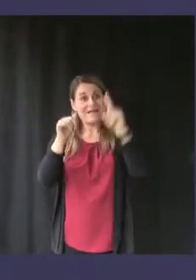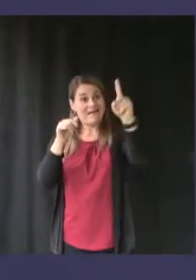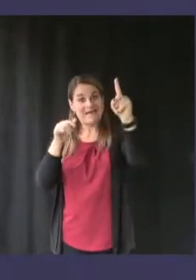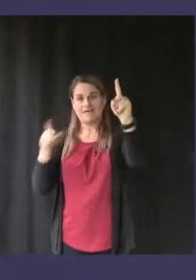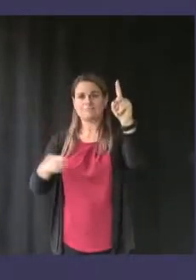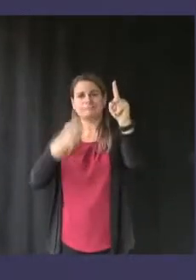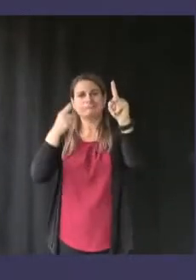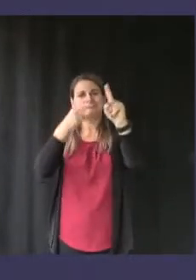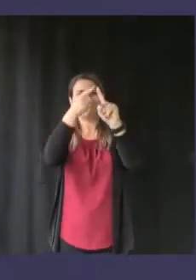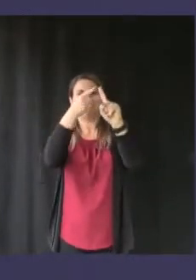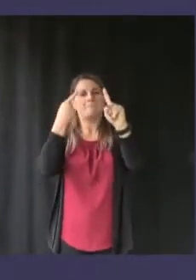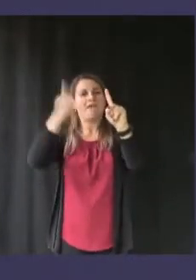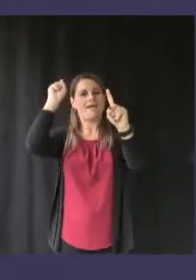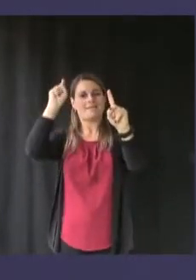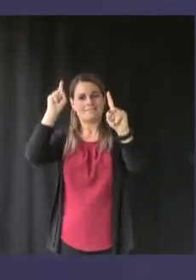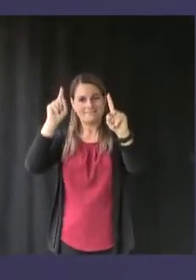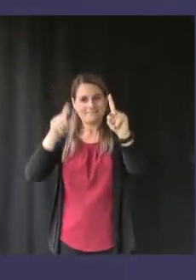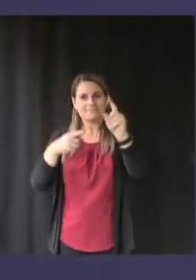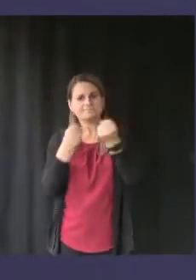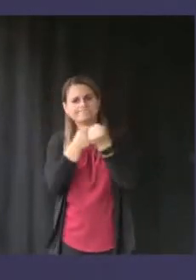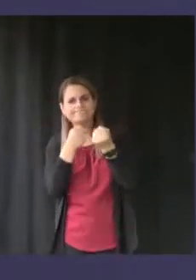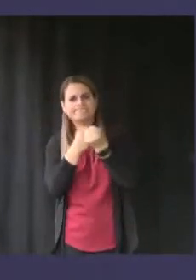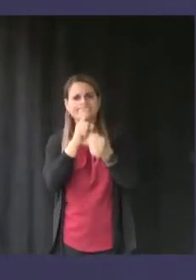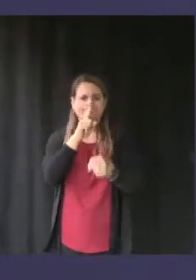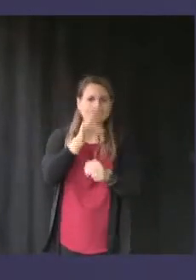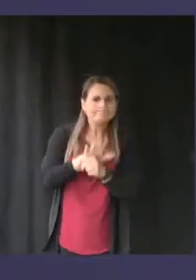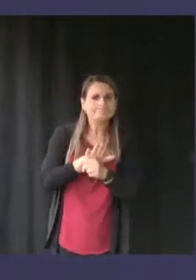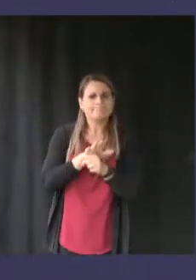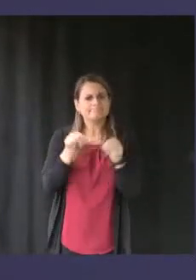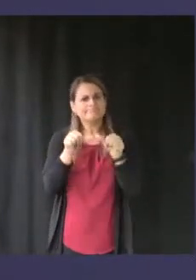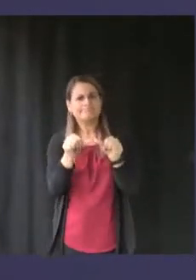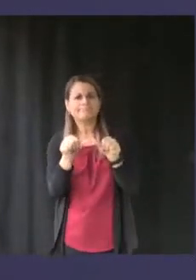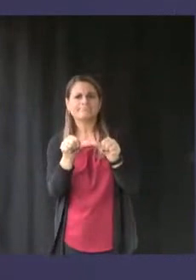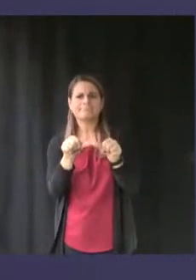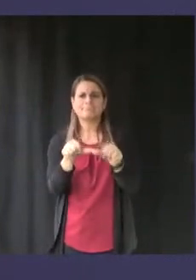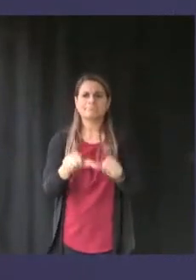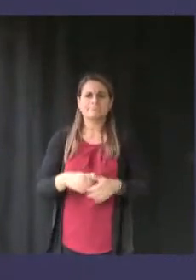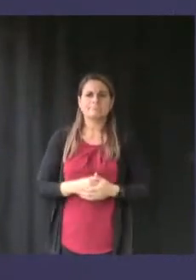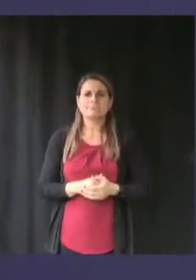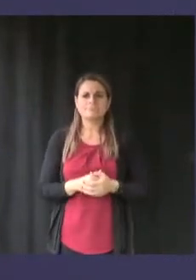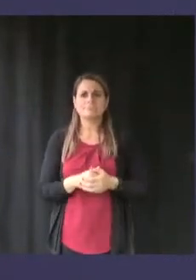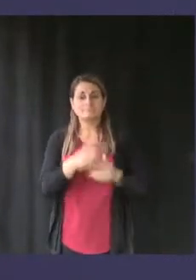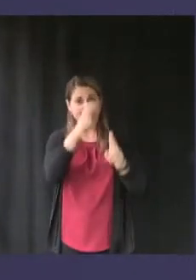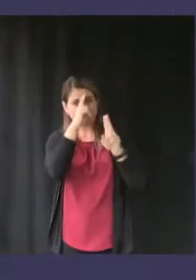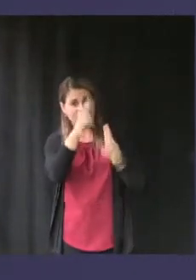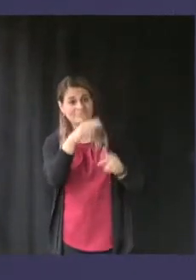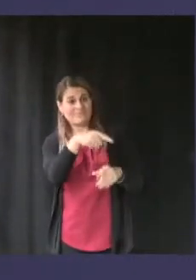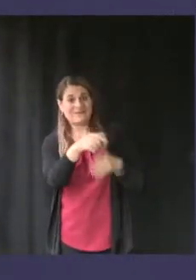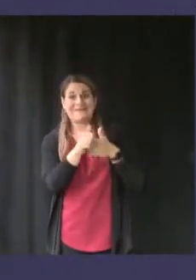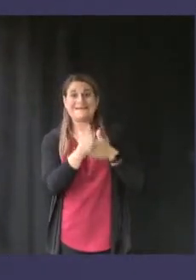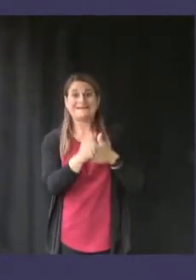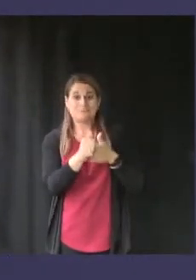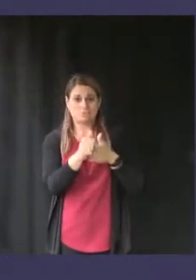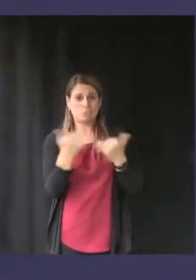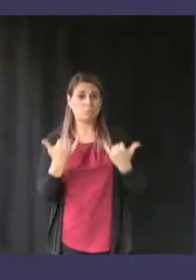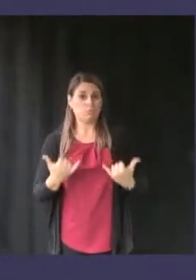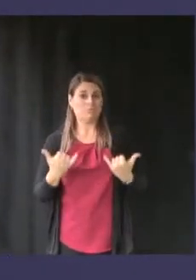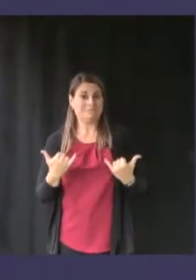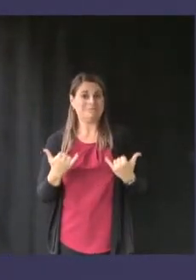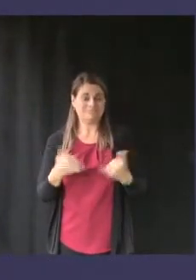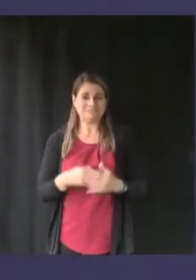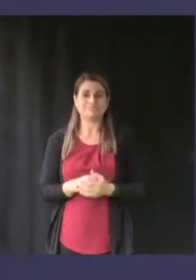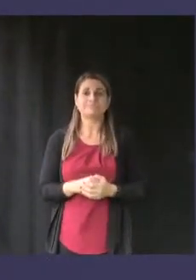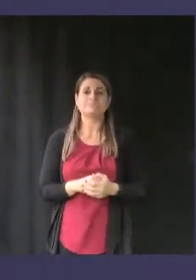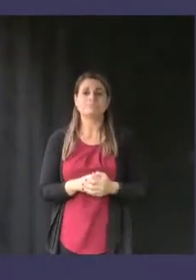and commitment along the way. We are honored to have one of those leaders here with us today. He has proven himself